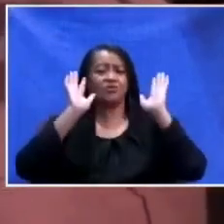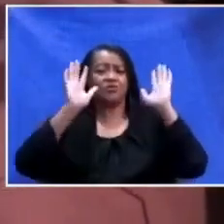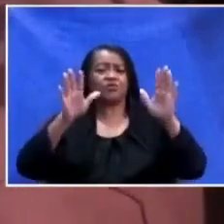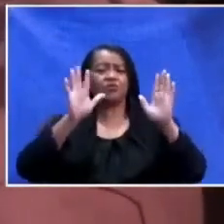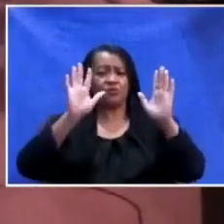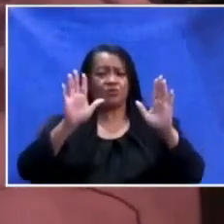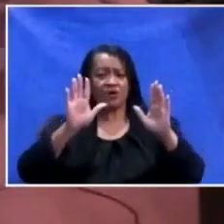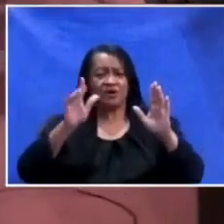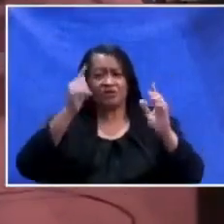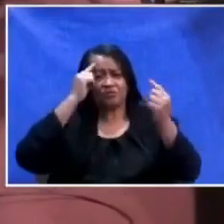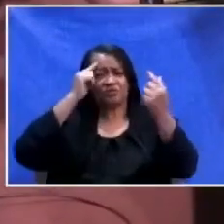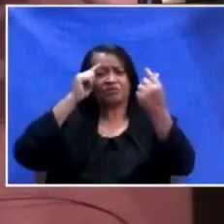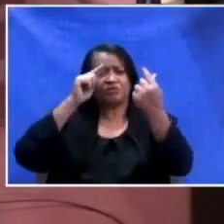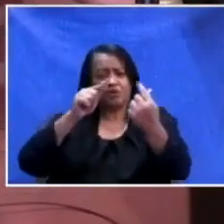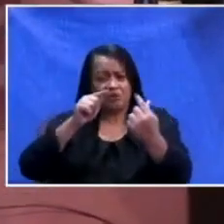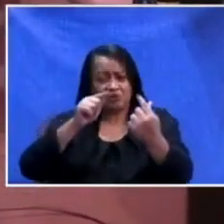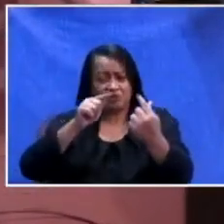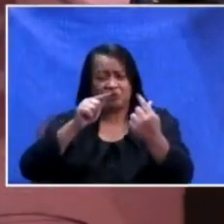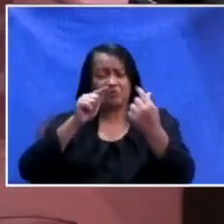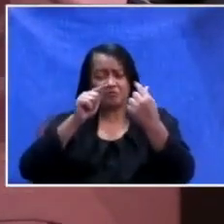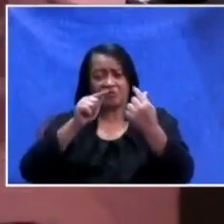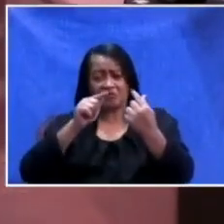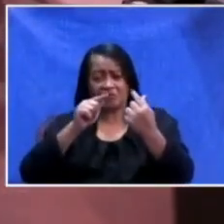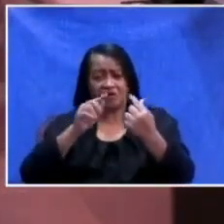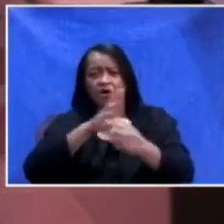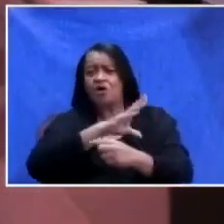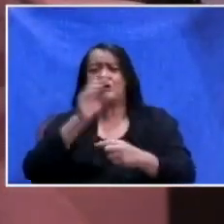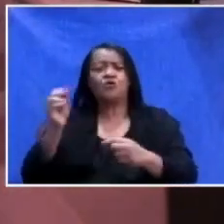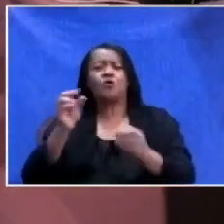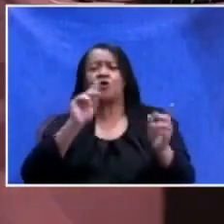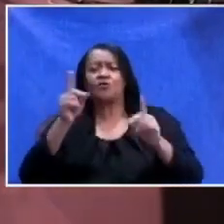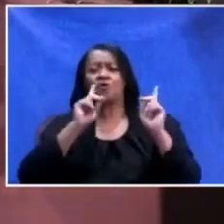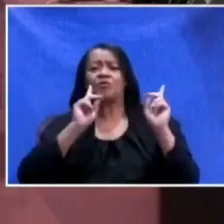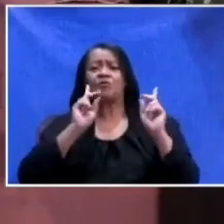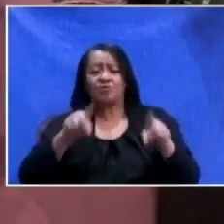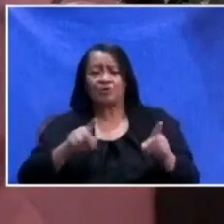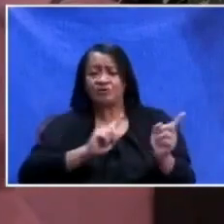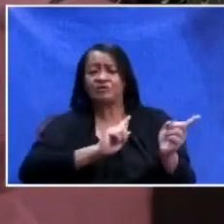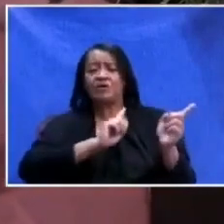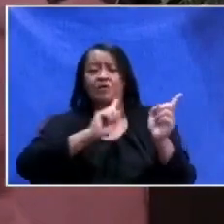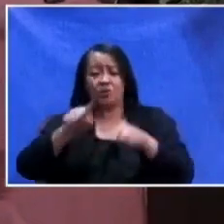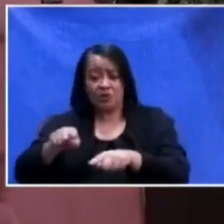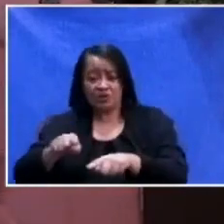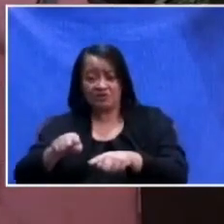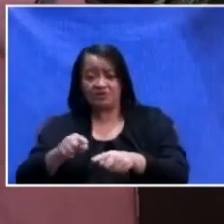go when no other church has gone before. Amen. So,